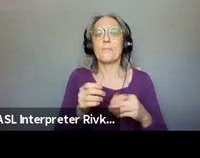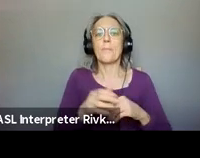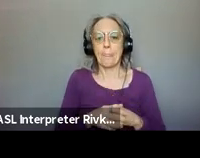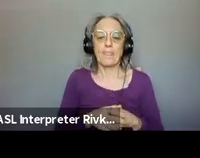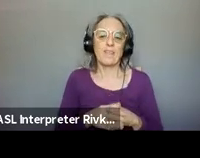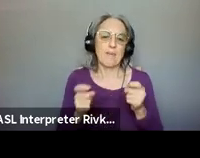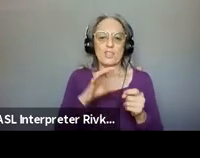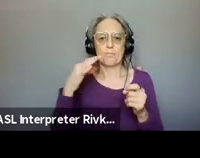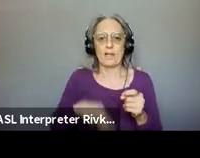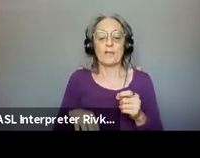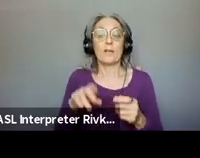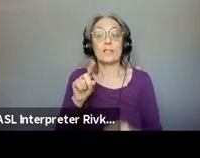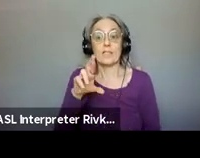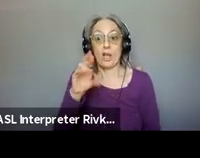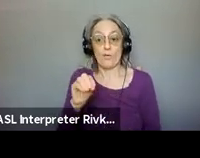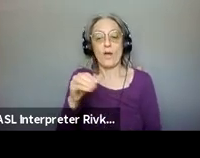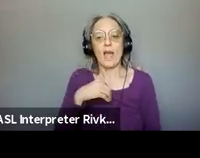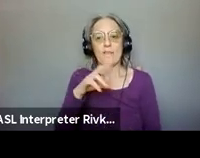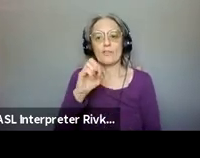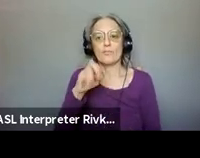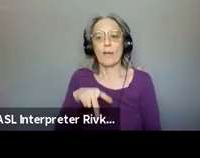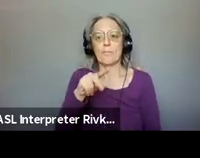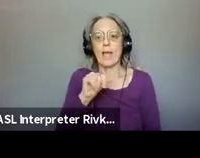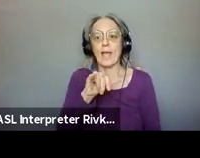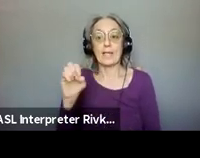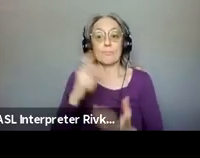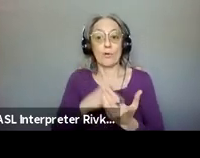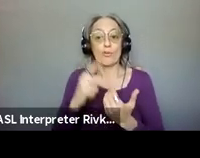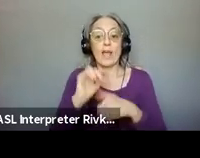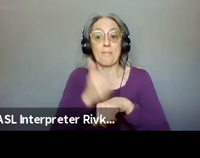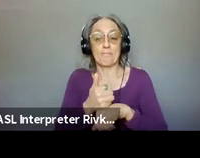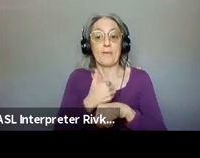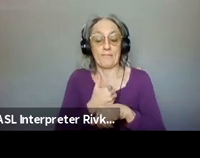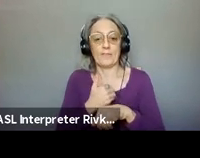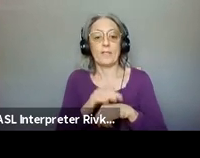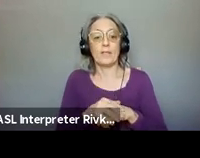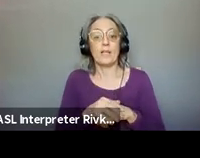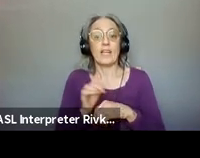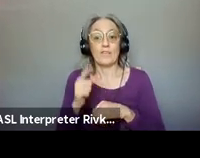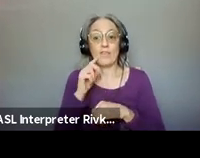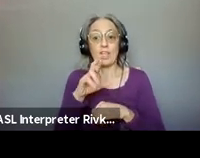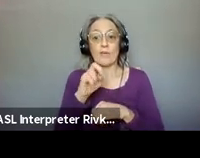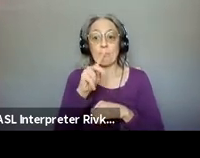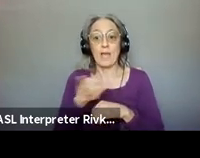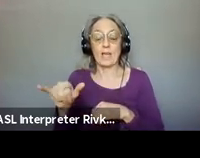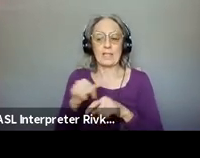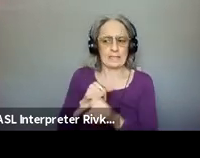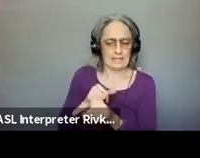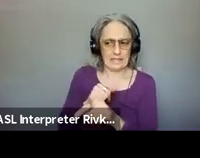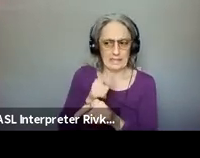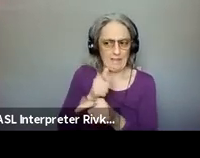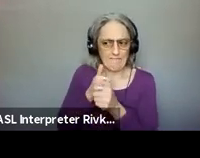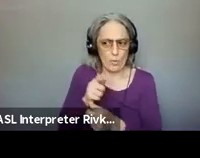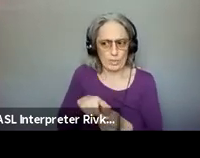also at DRO, we have a rep payee program. So if you believe that you have a rep payee who is not doing what they're supposed to do, who